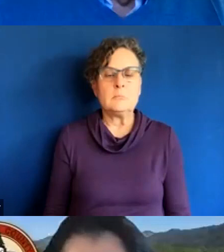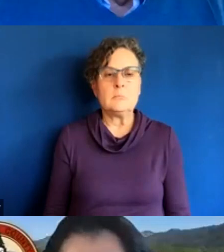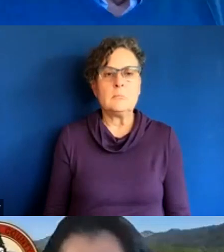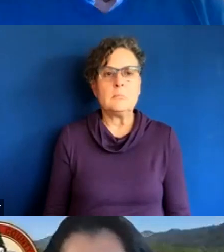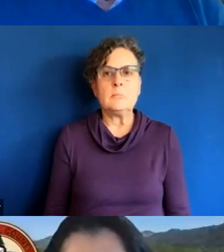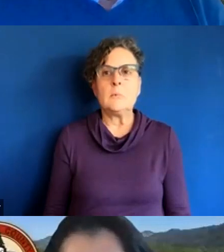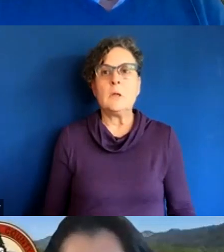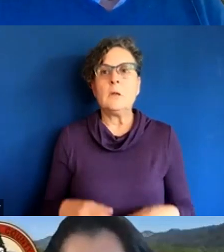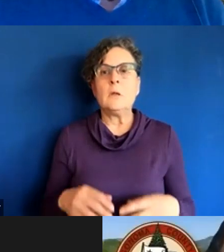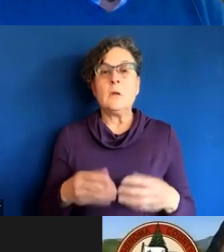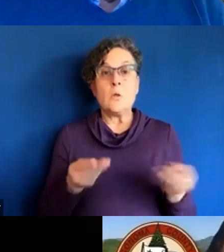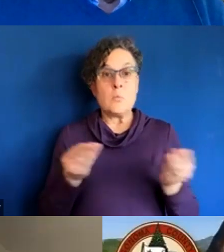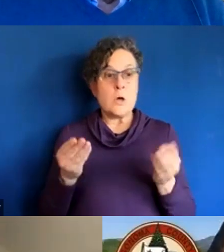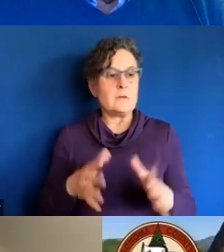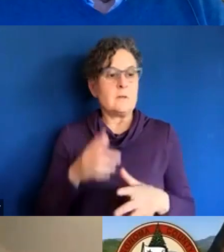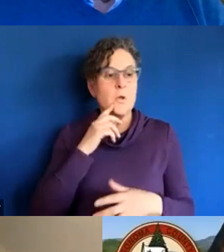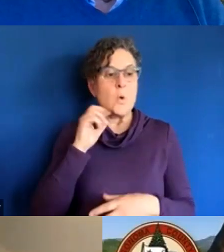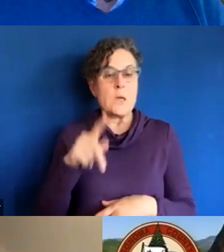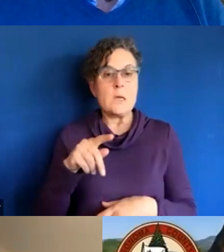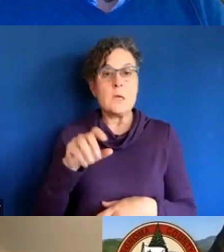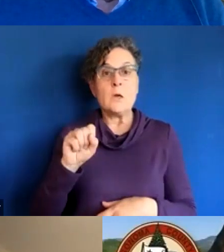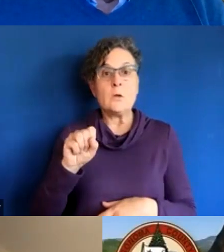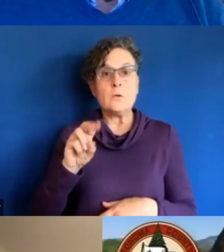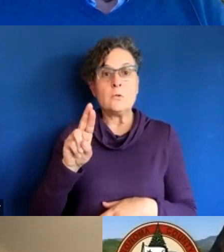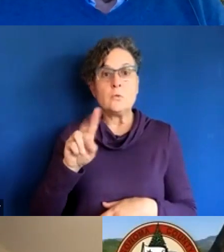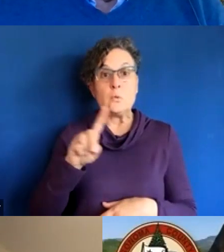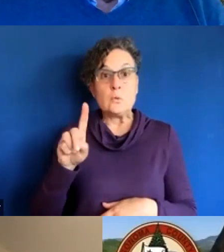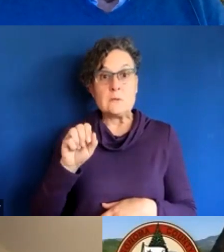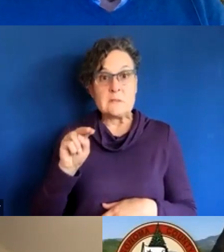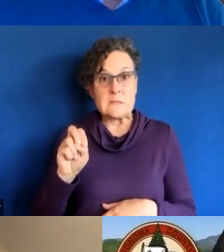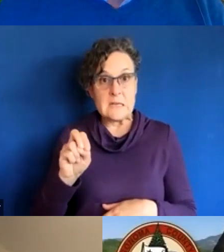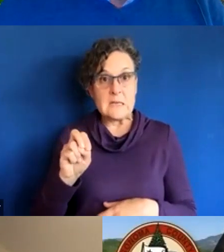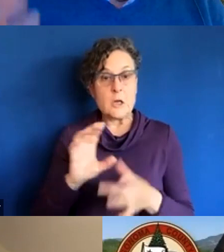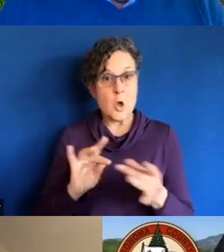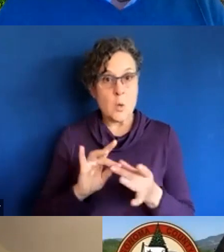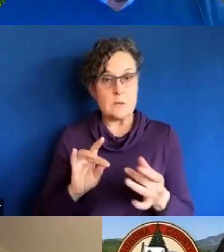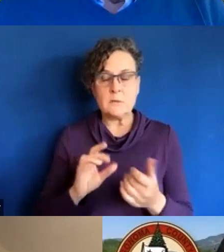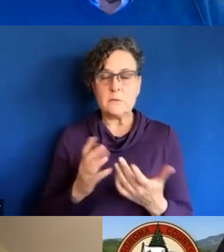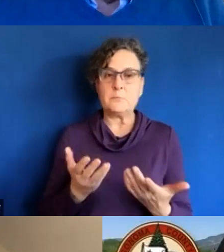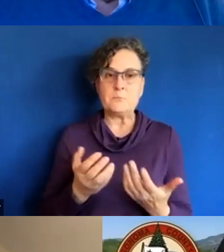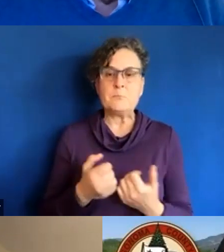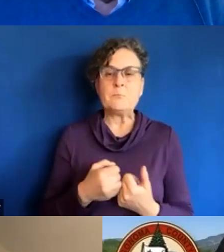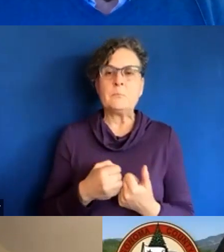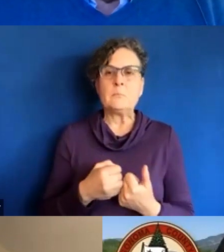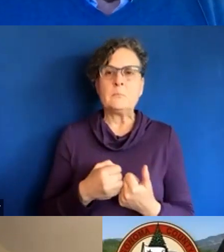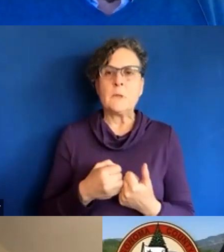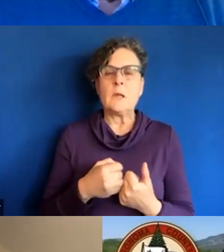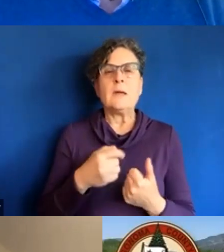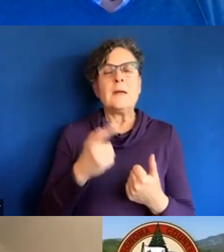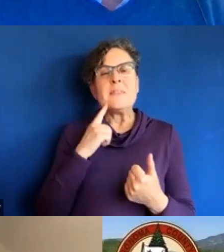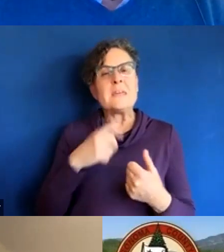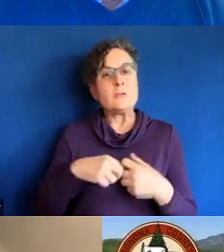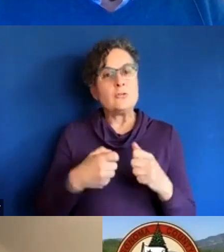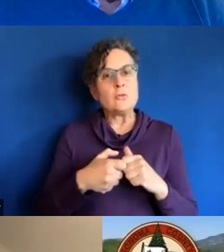Okay, Suzanne says the issue of dealing, I believe referring to drug dealing on